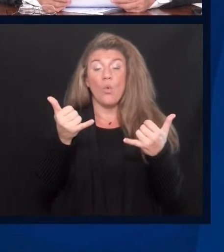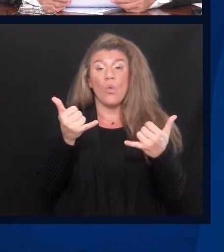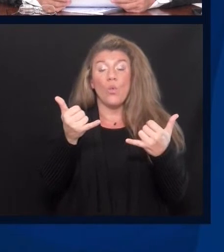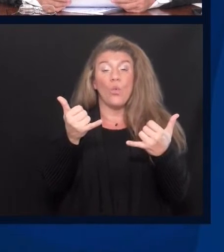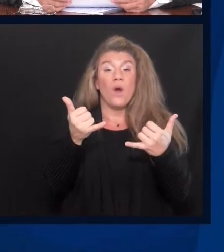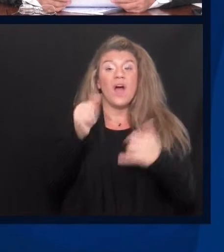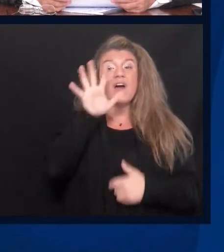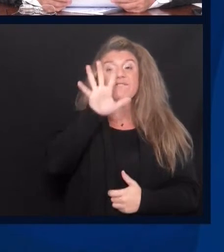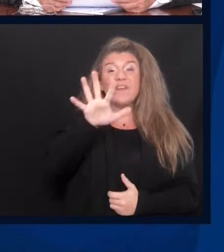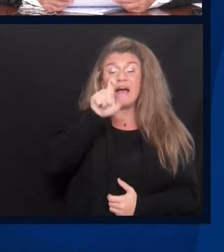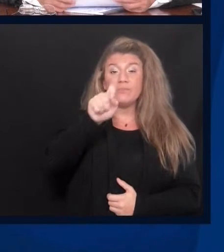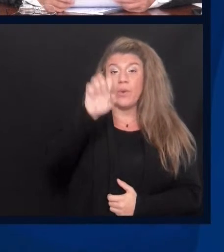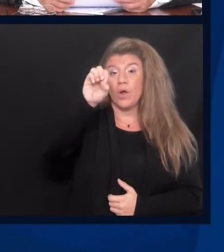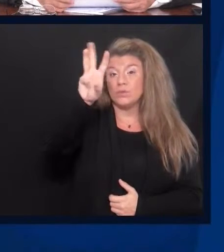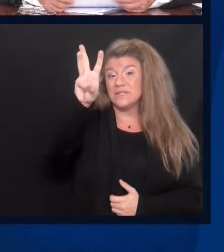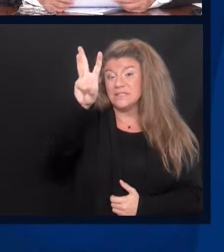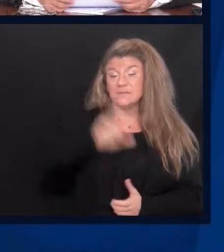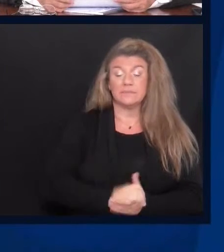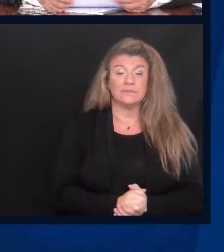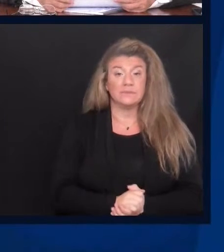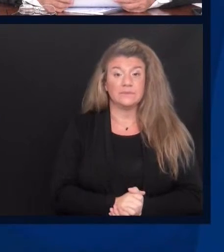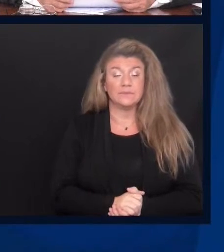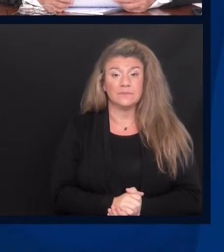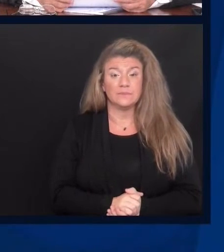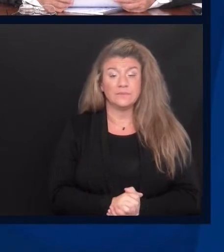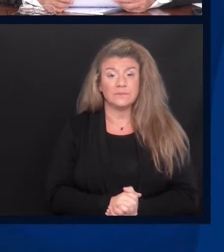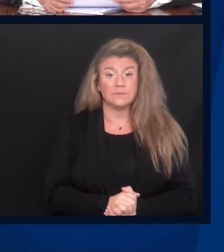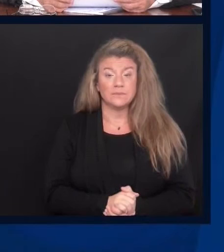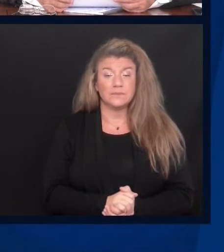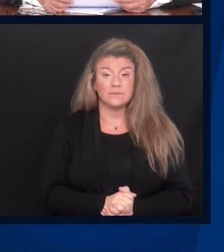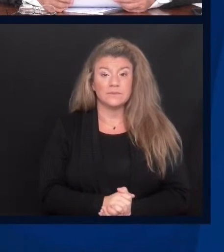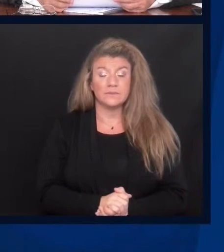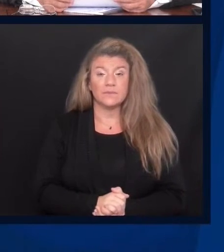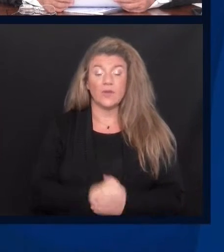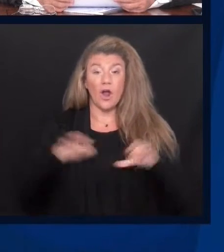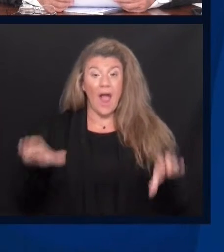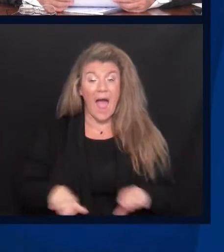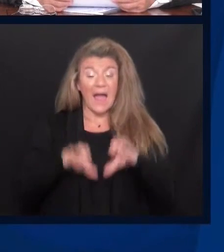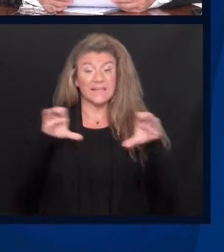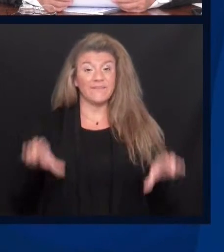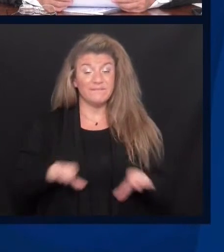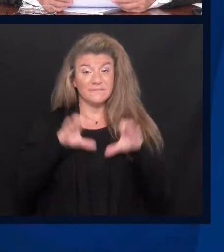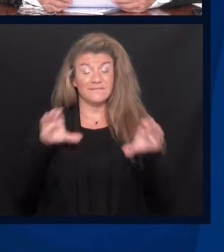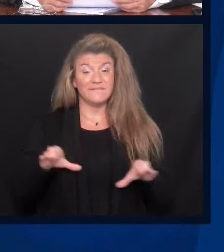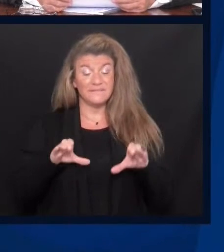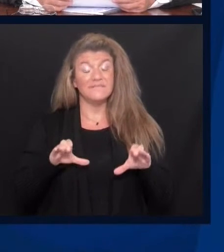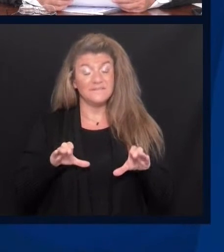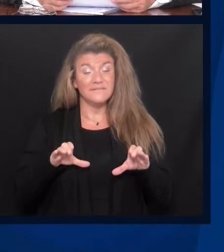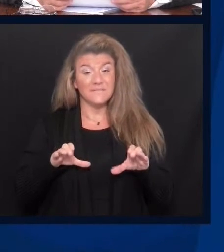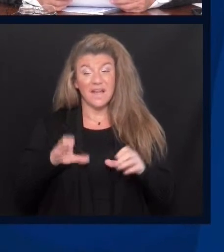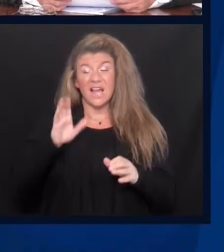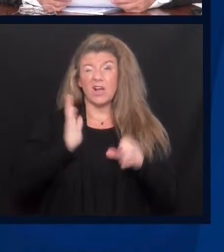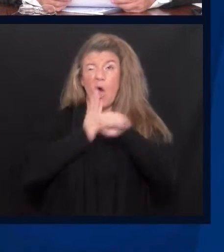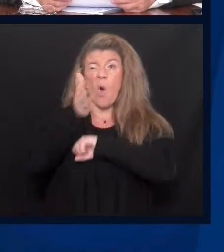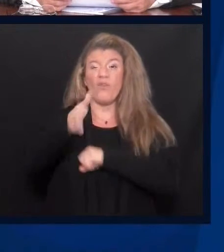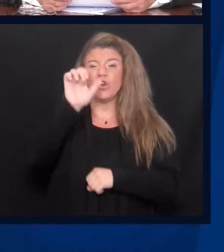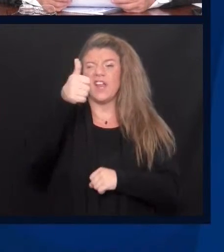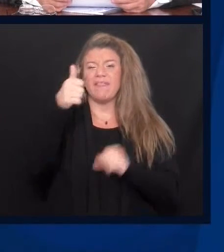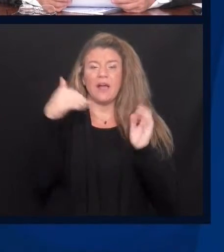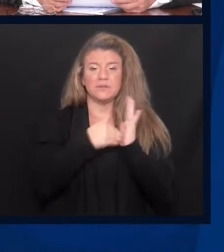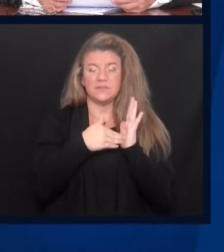at 5.06. You know, our active cases are now over